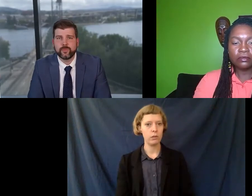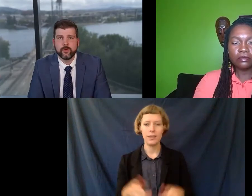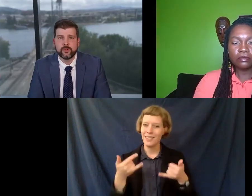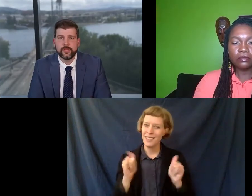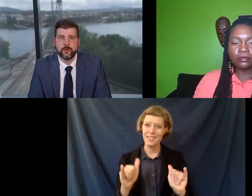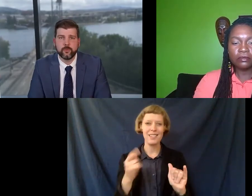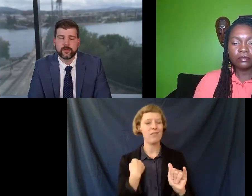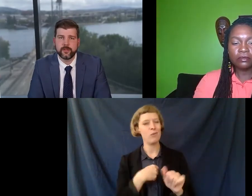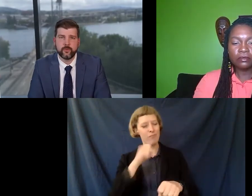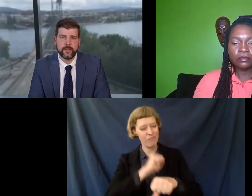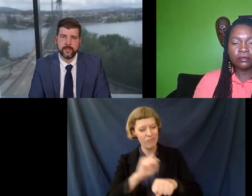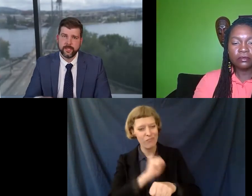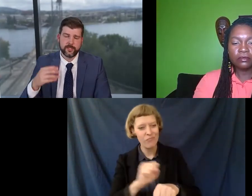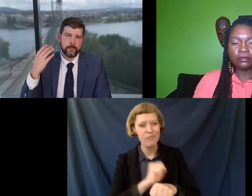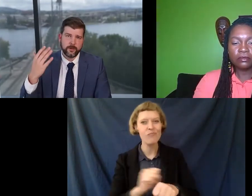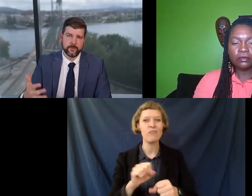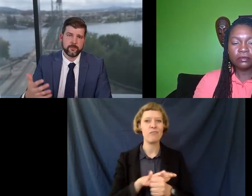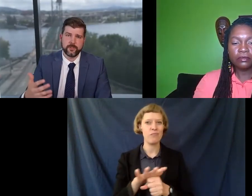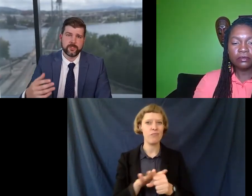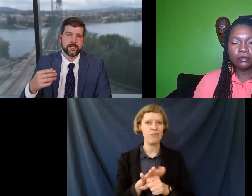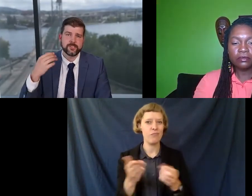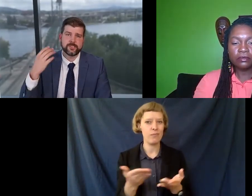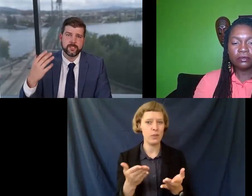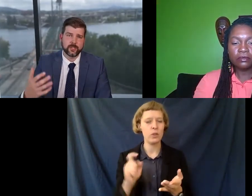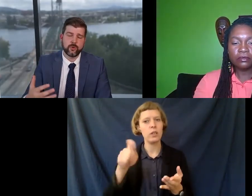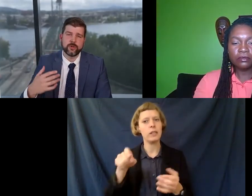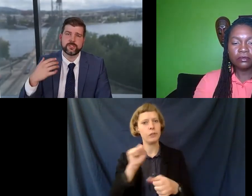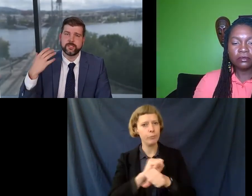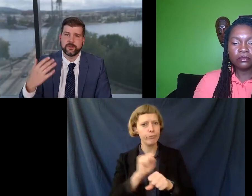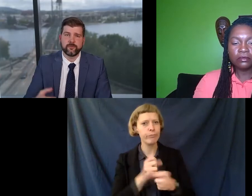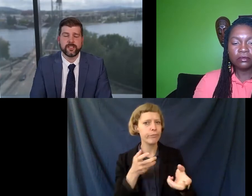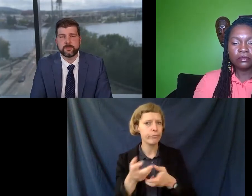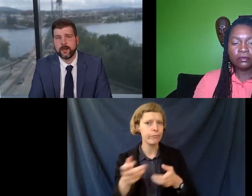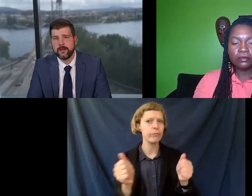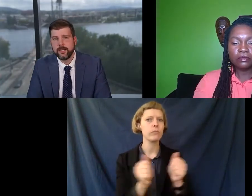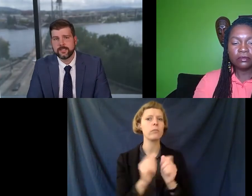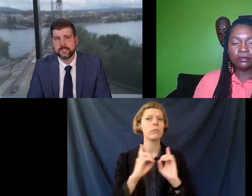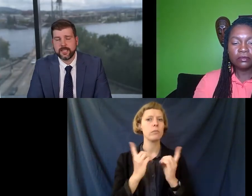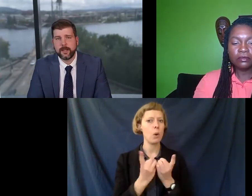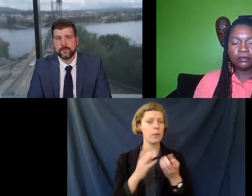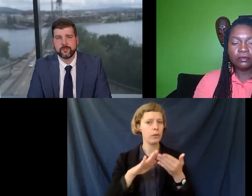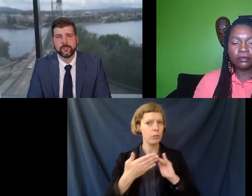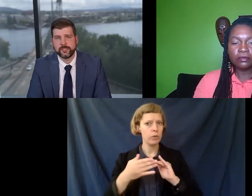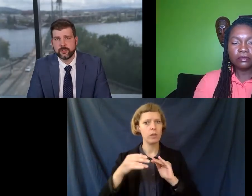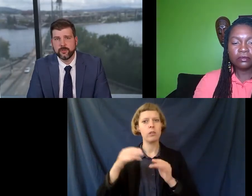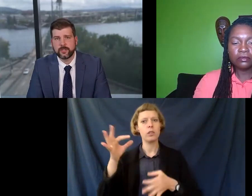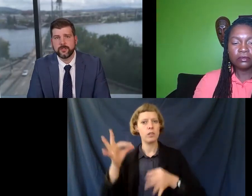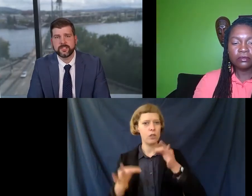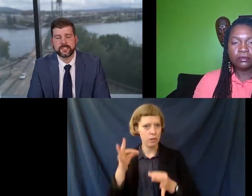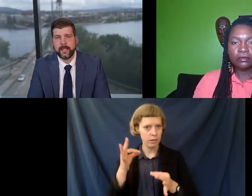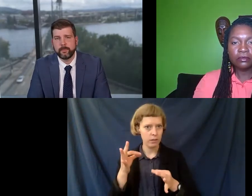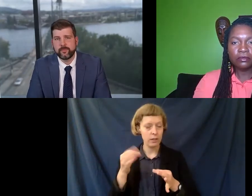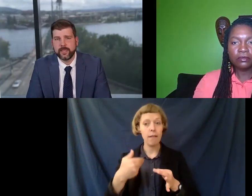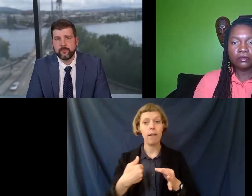that. Locally, we're working with the Department of Community Justice and the courts and the defense bar to set up a diversion court